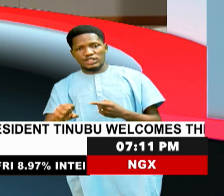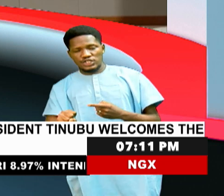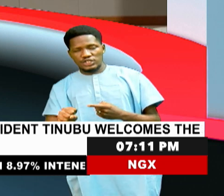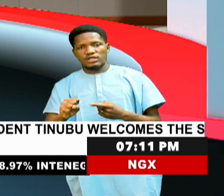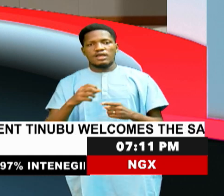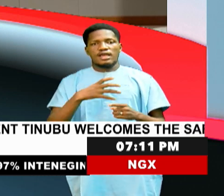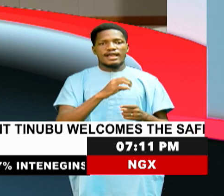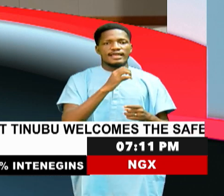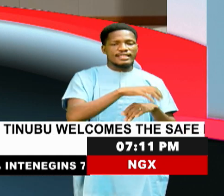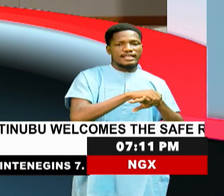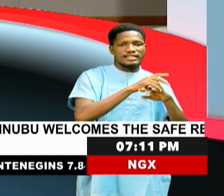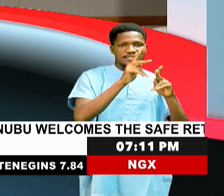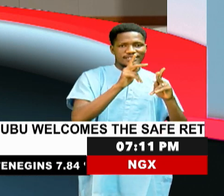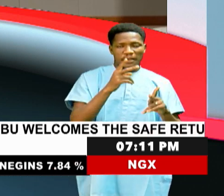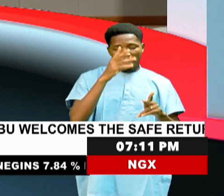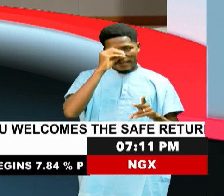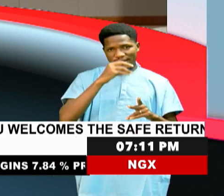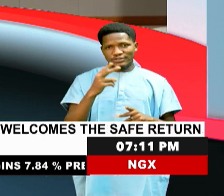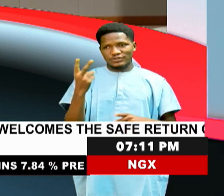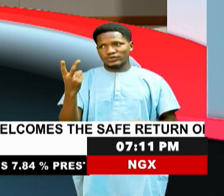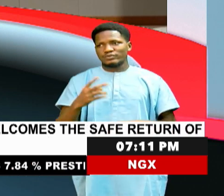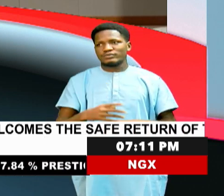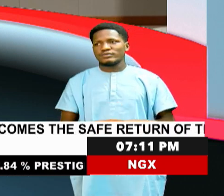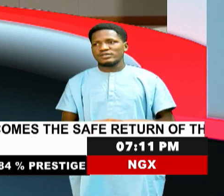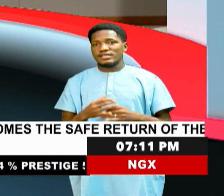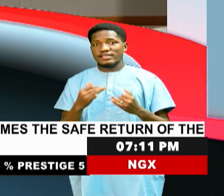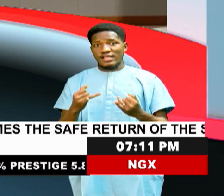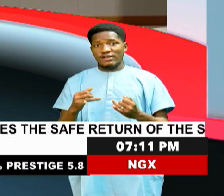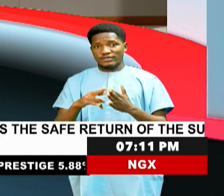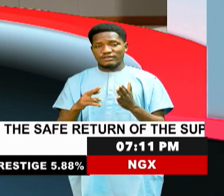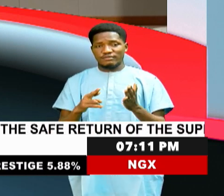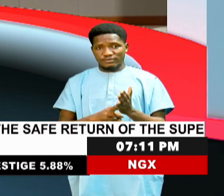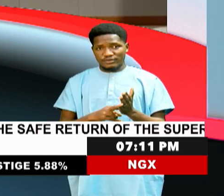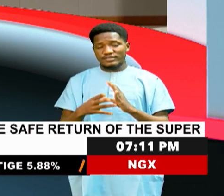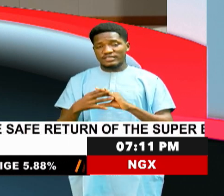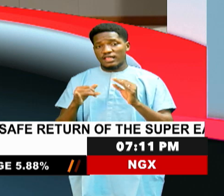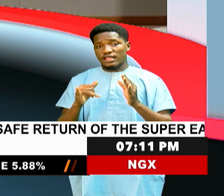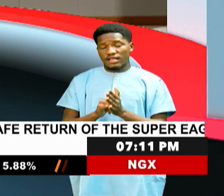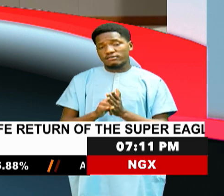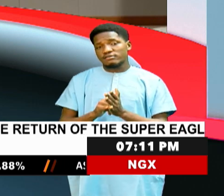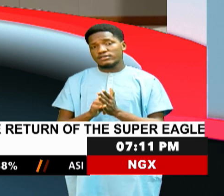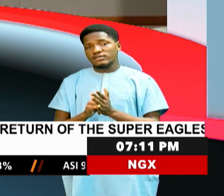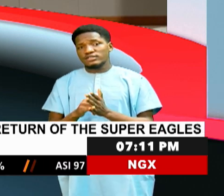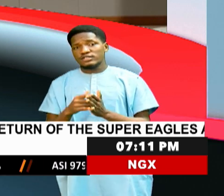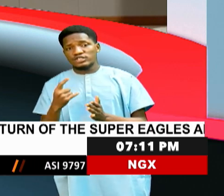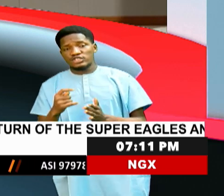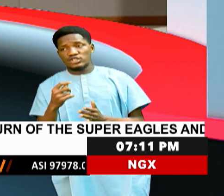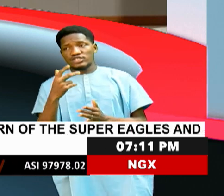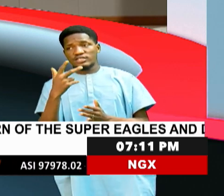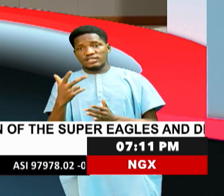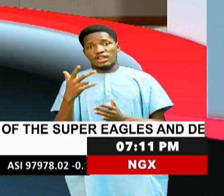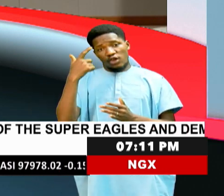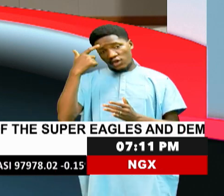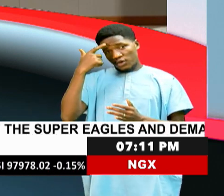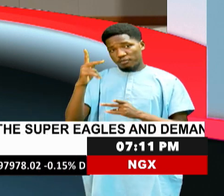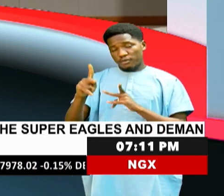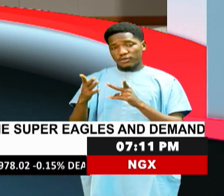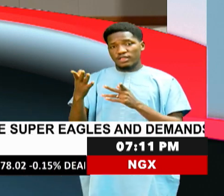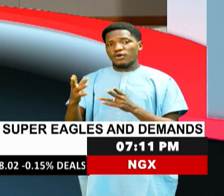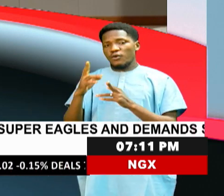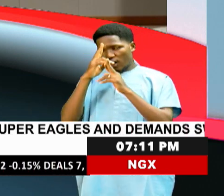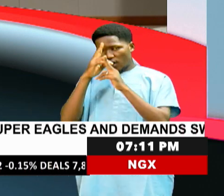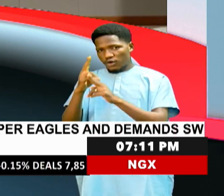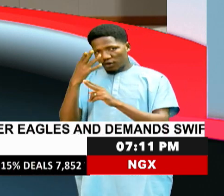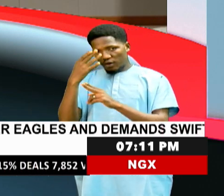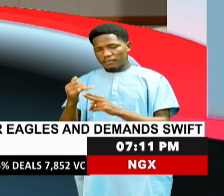Johnson and James Robinson. Chukwunonsonwa Bweze reports that the trio were honored by the Royal Swedish Academy